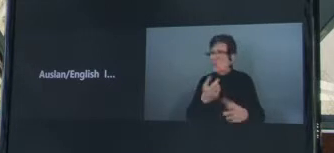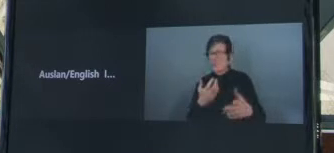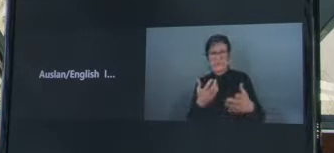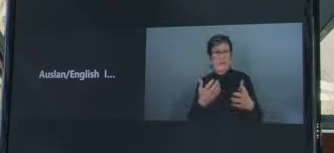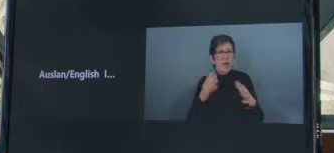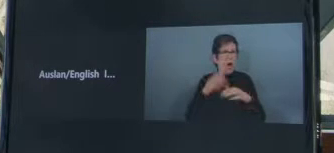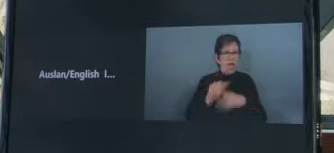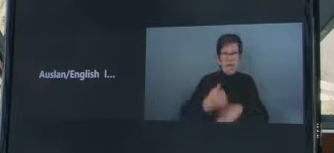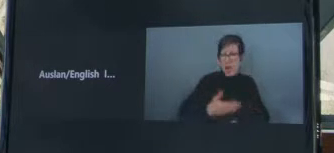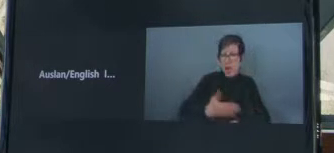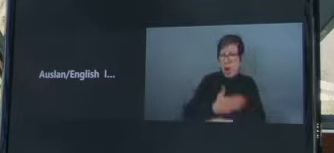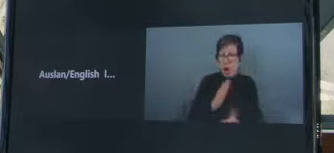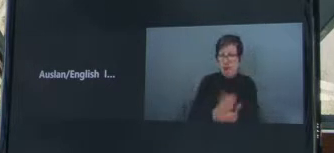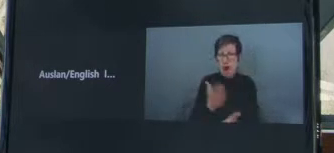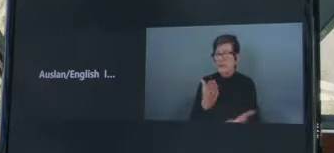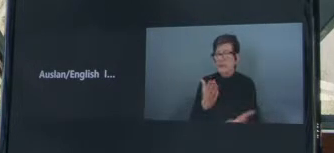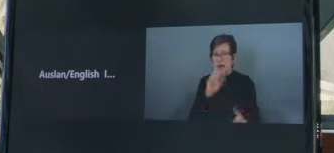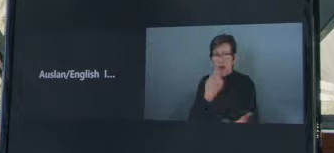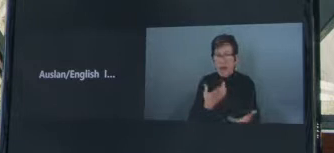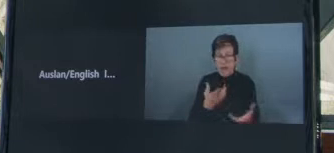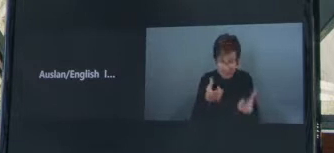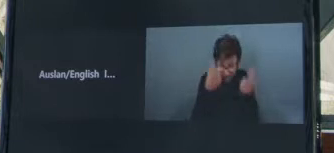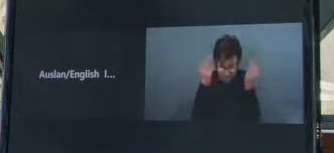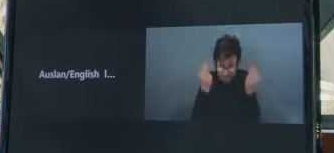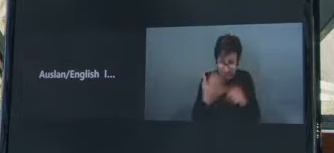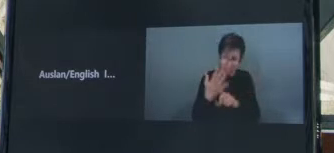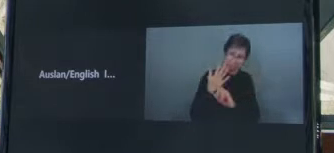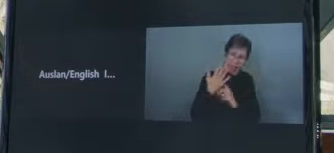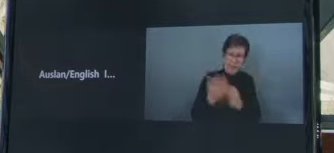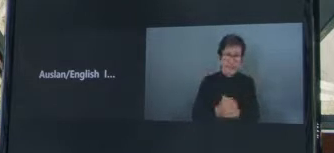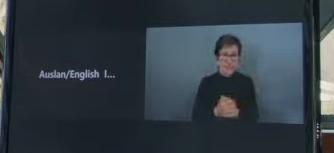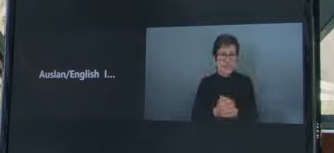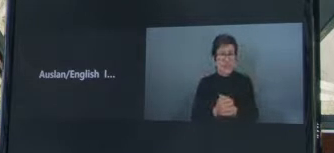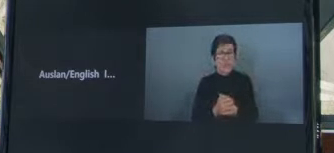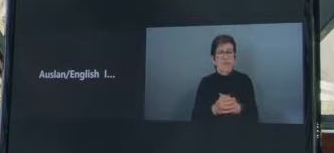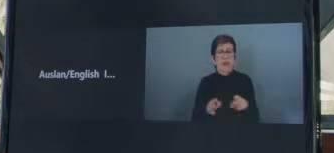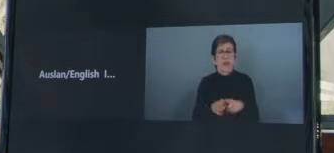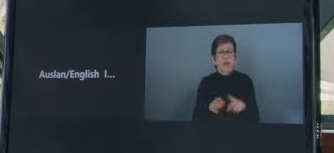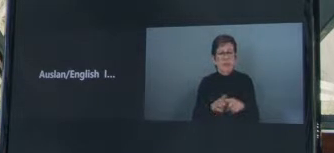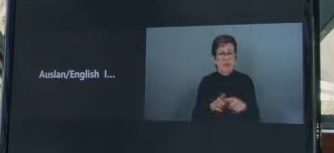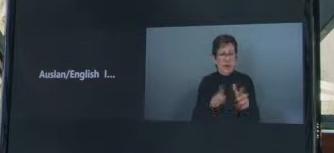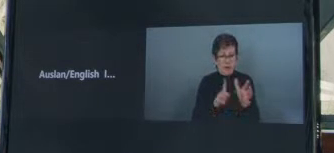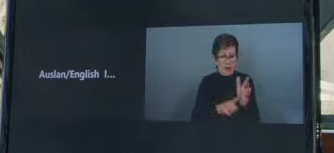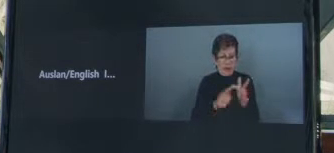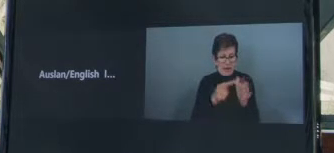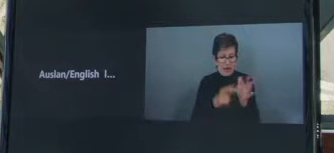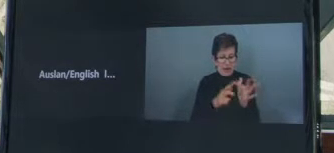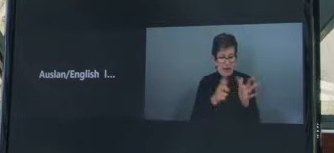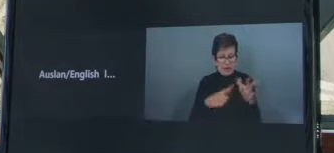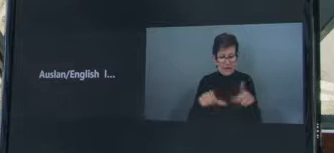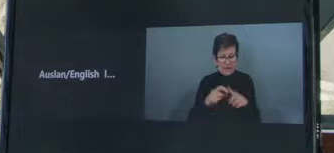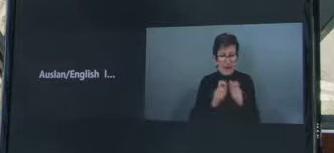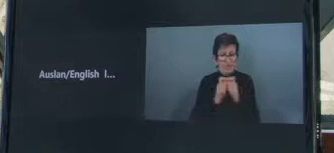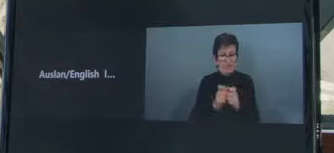production. The very end of that, we can think about it also in terms of alienated value at the end of our material life cycles in the form